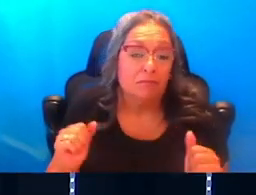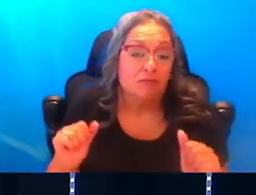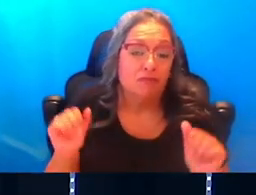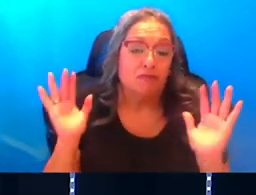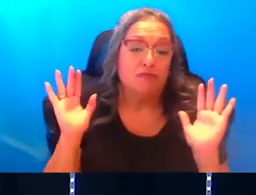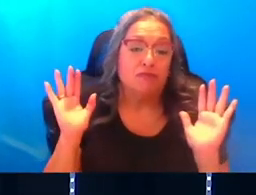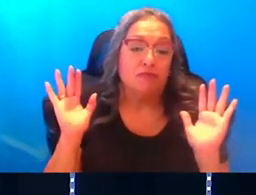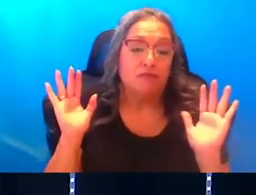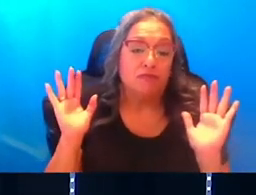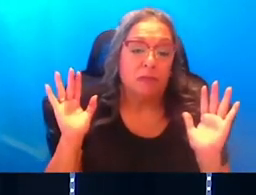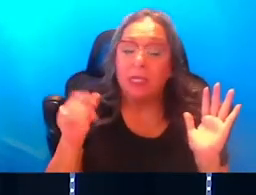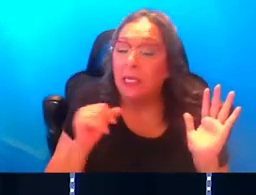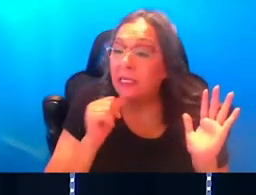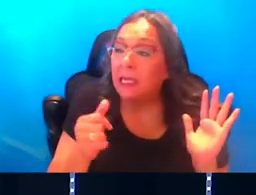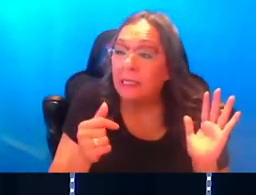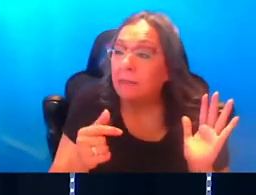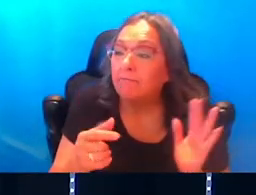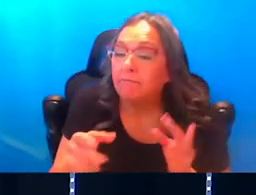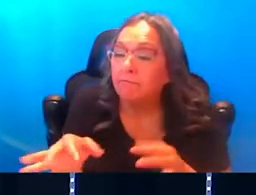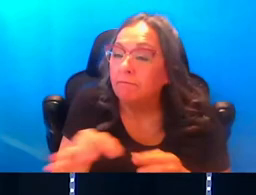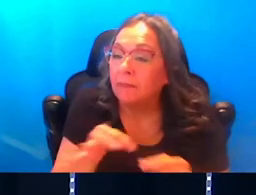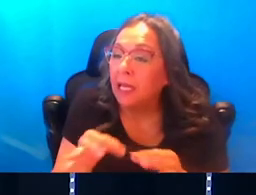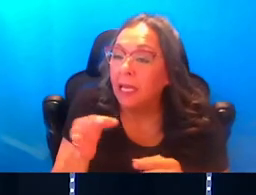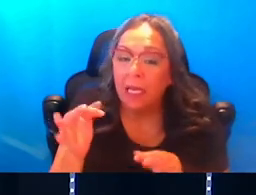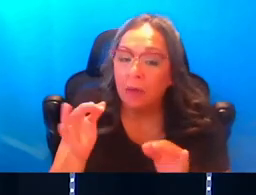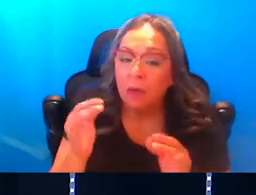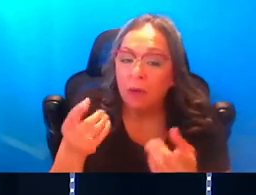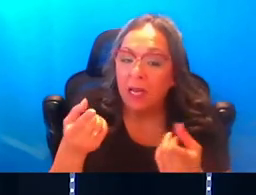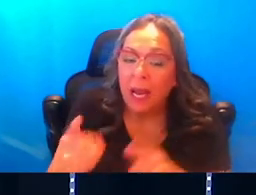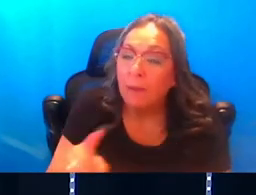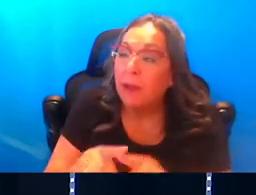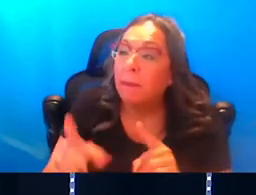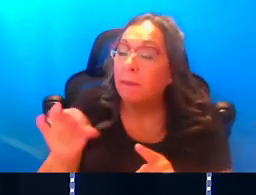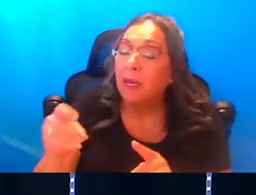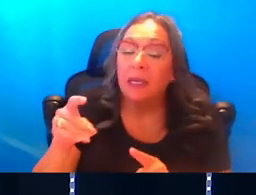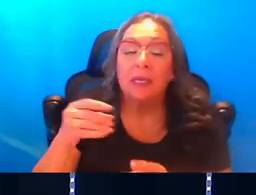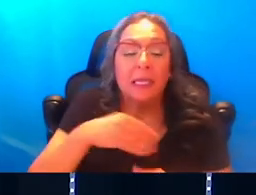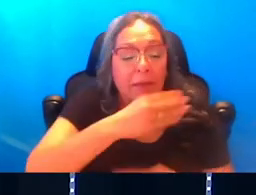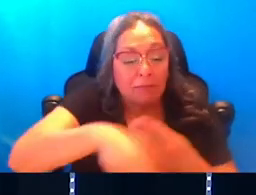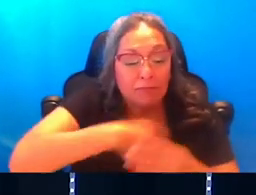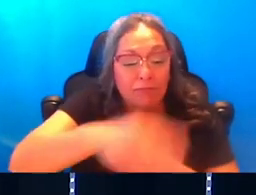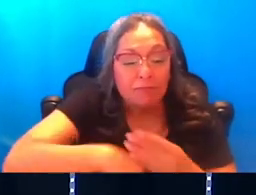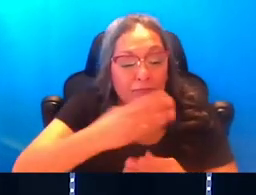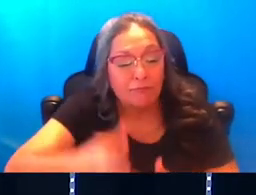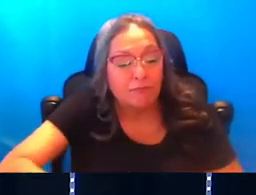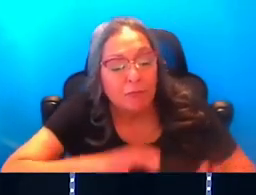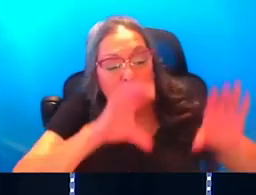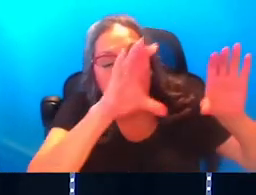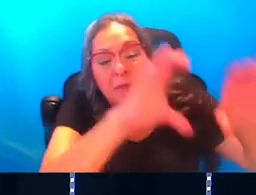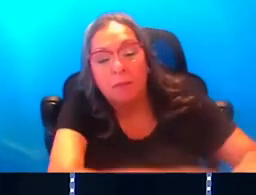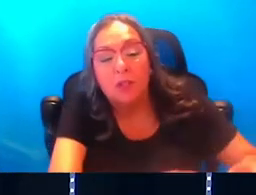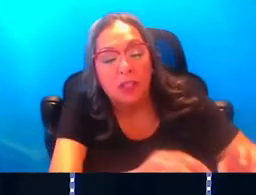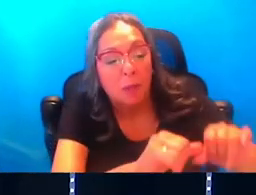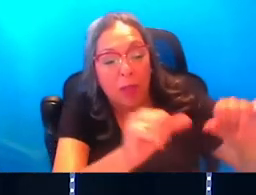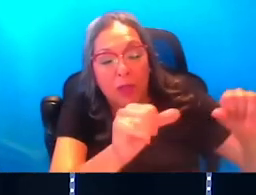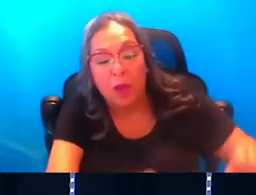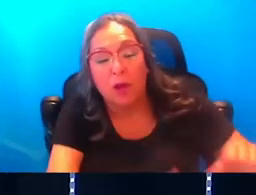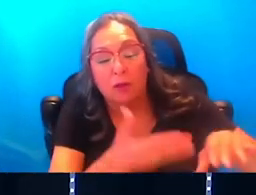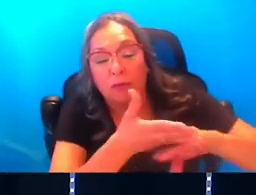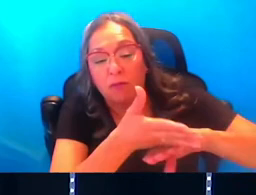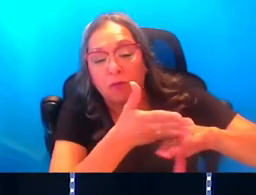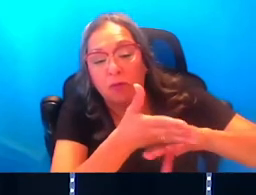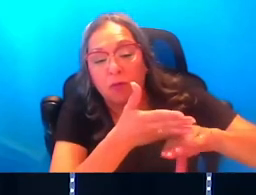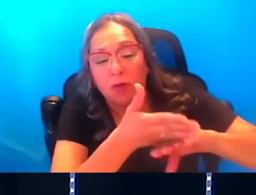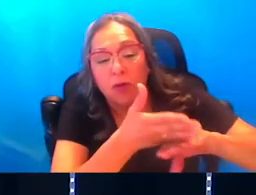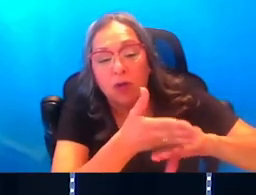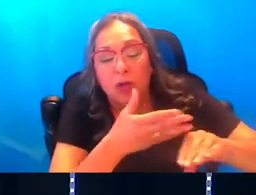It's not described to us. But he ties up his son and he lays him down on the altar. And not only is